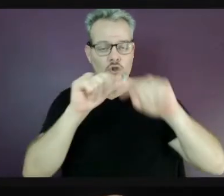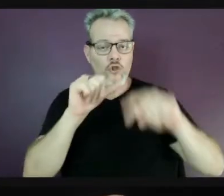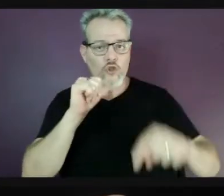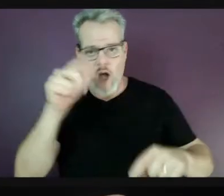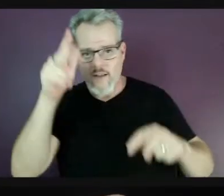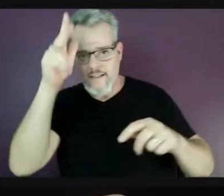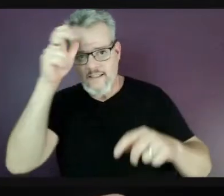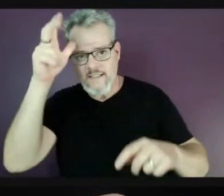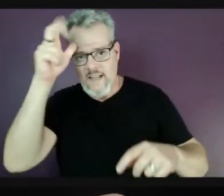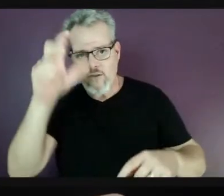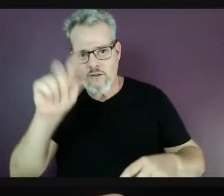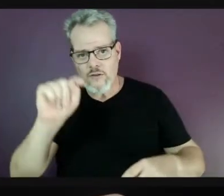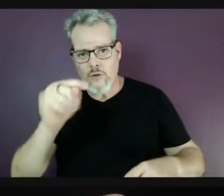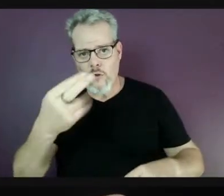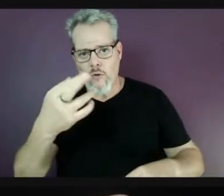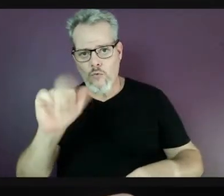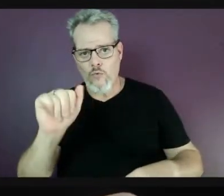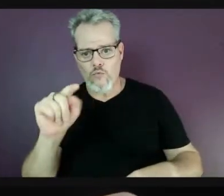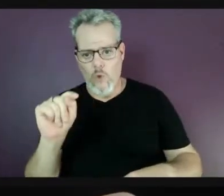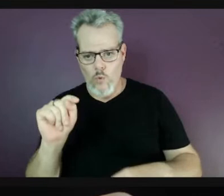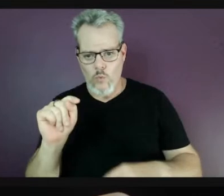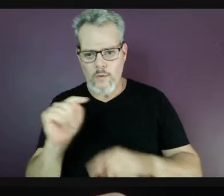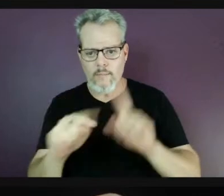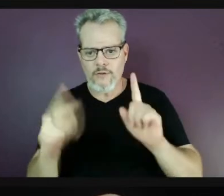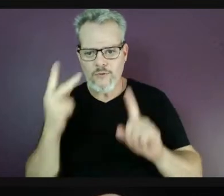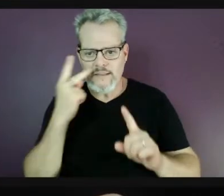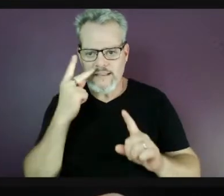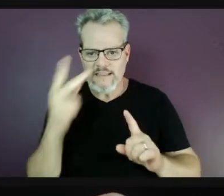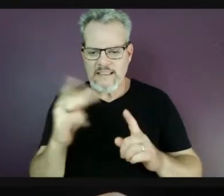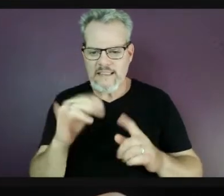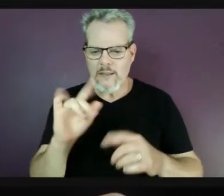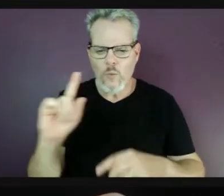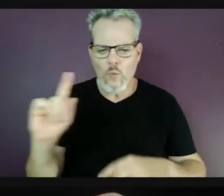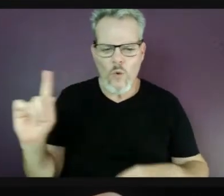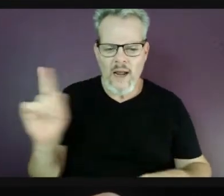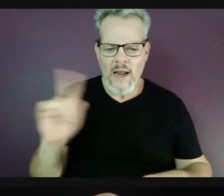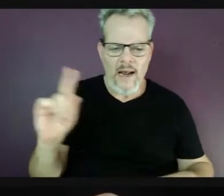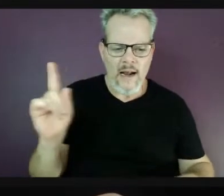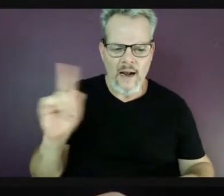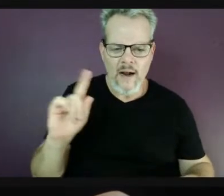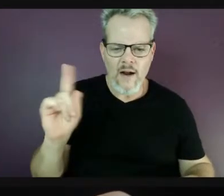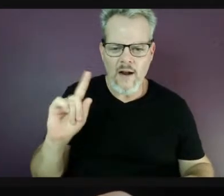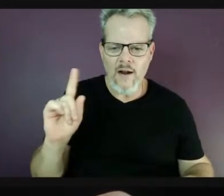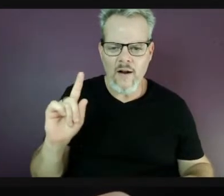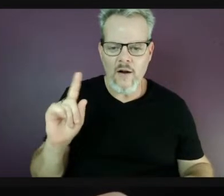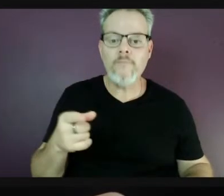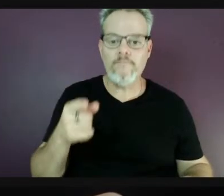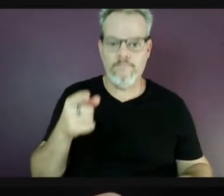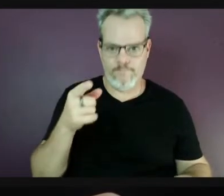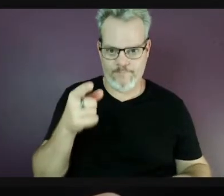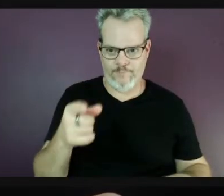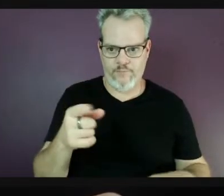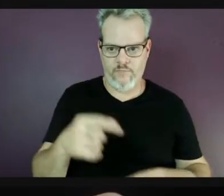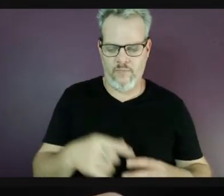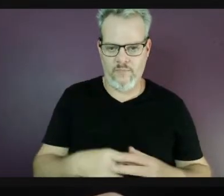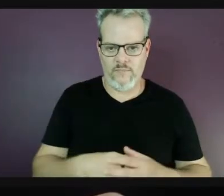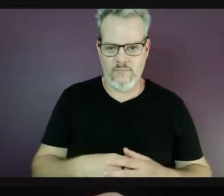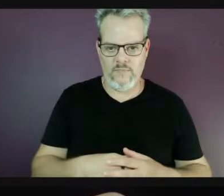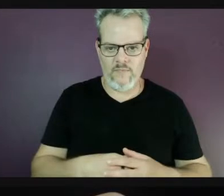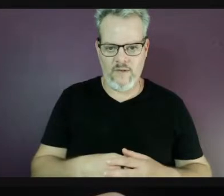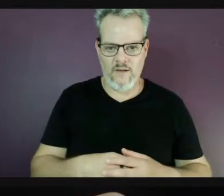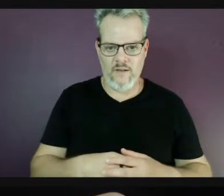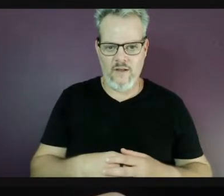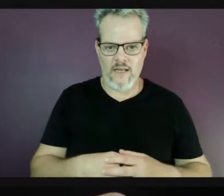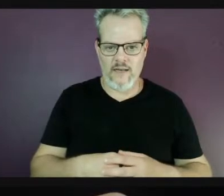come back to, let's find where was that plot right there? Yeah, so we're looking at the area right